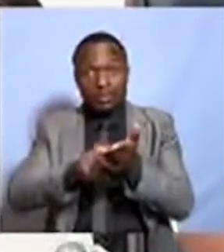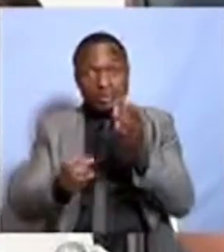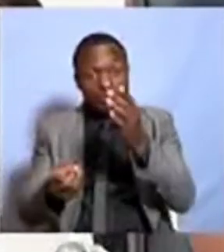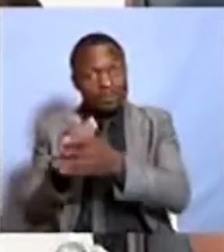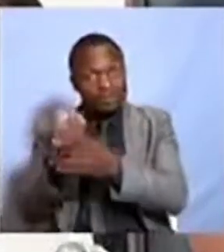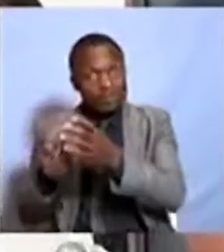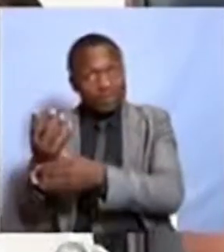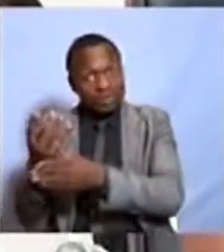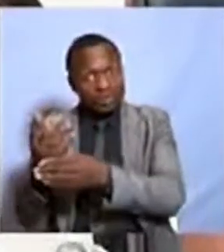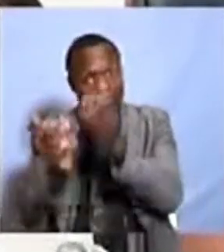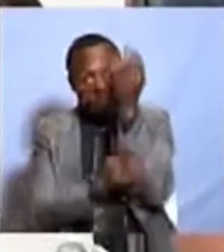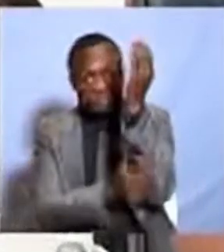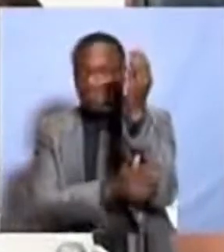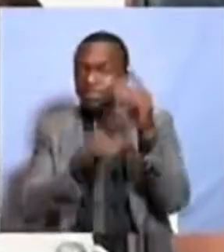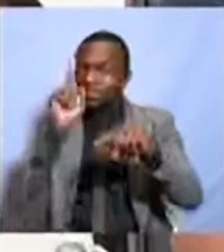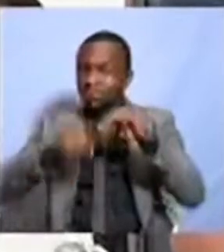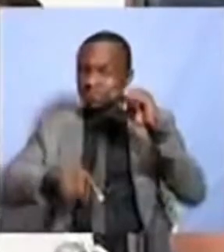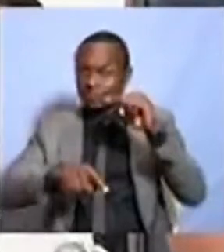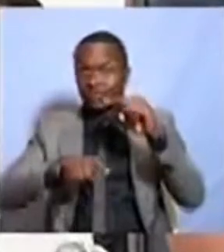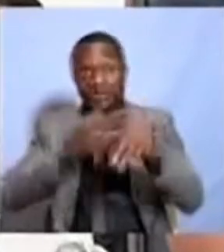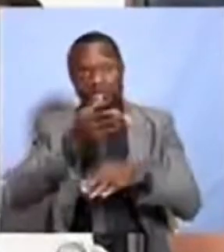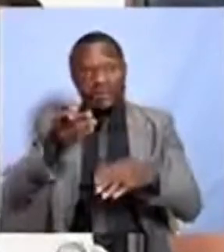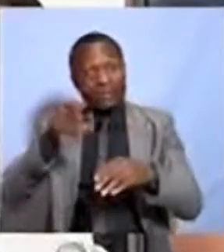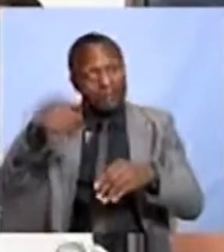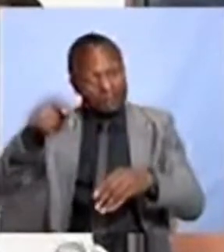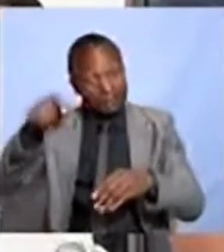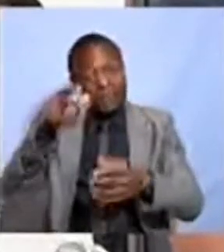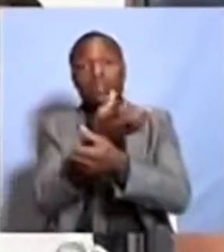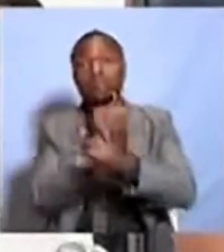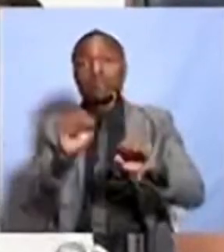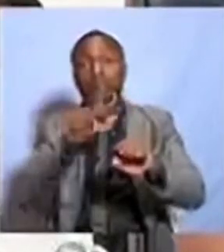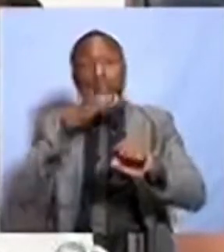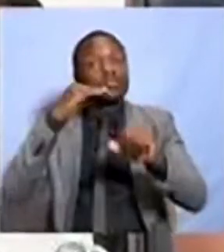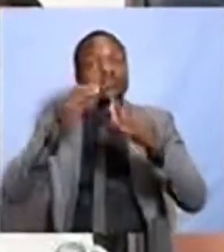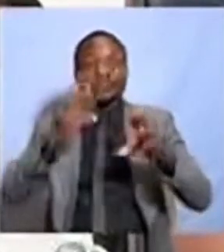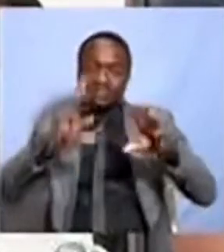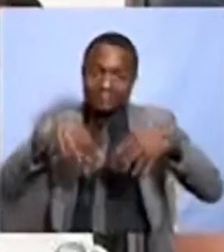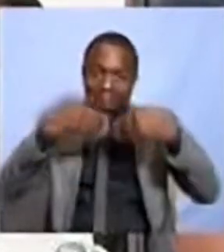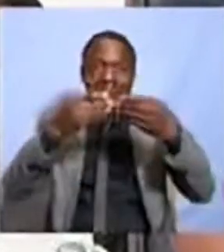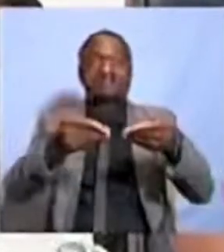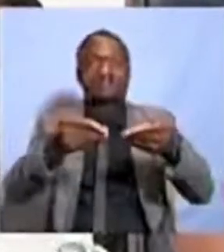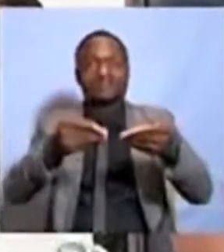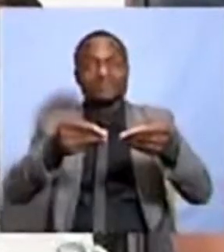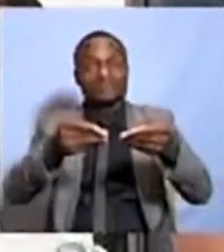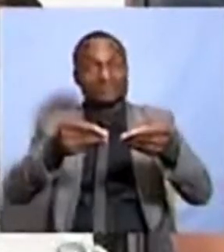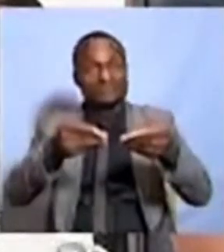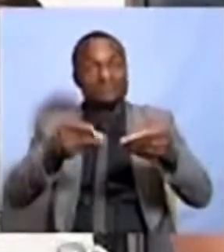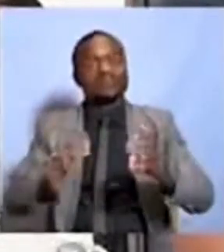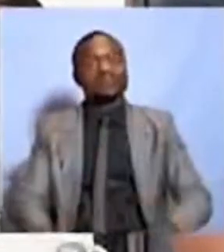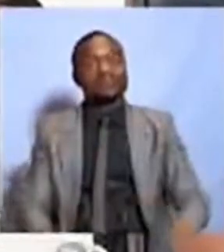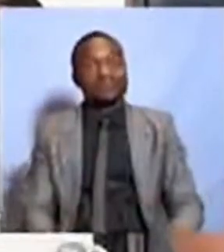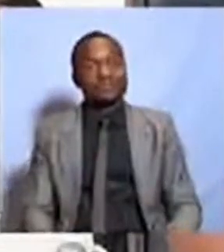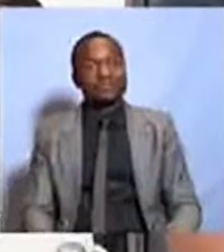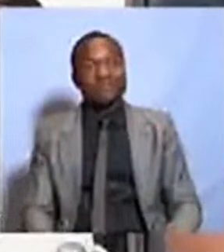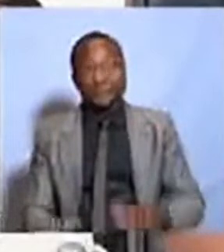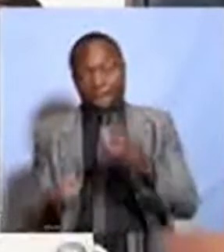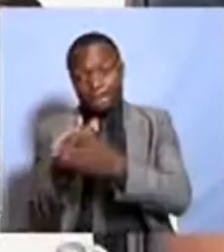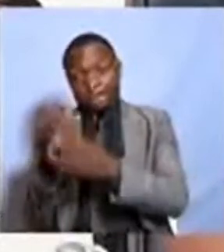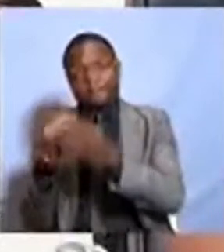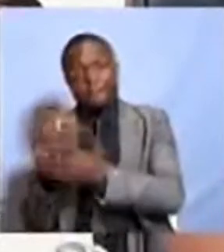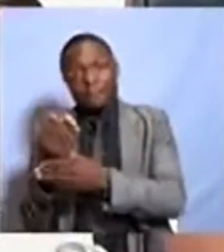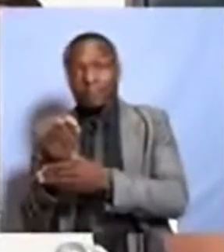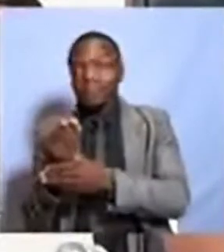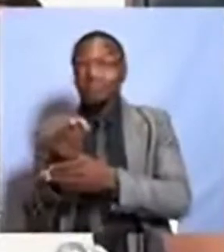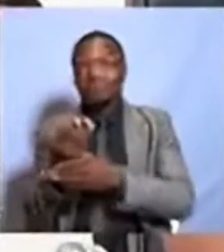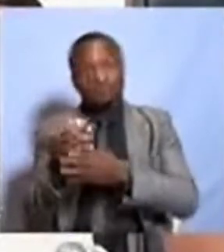possible. So there's supposed to be a sustainable solution to ensure that farmers actually produce that productivity and the crop is yielding